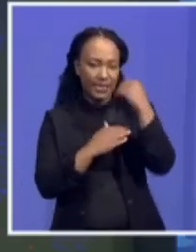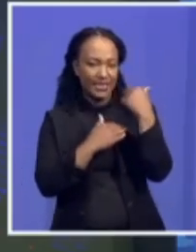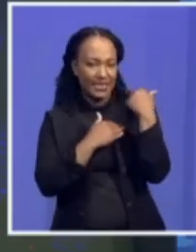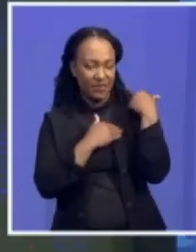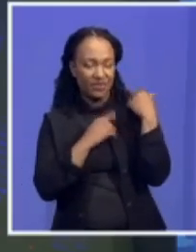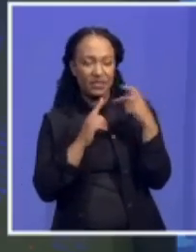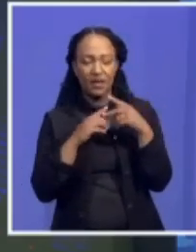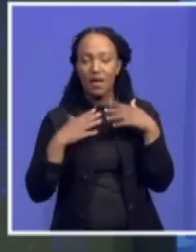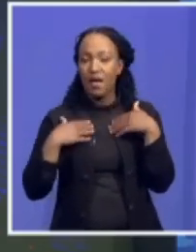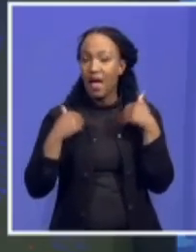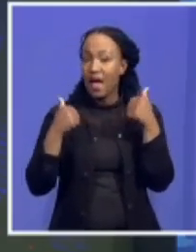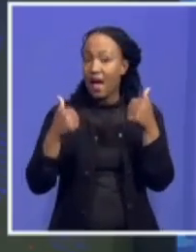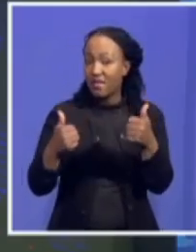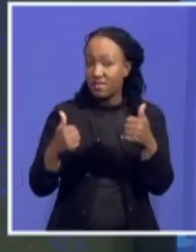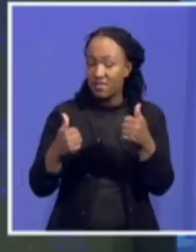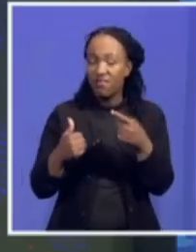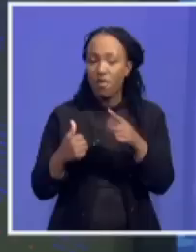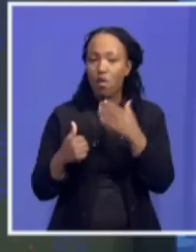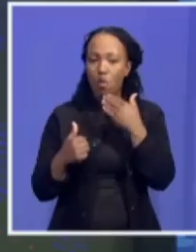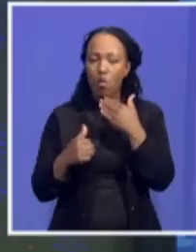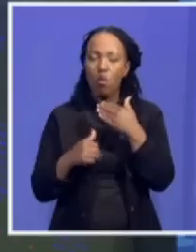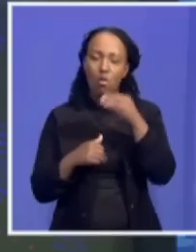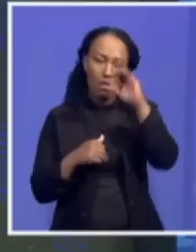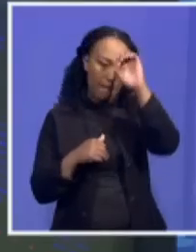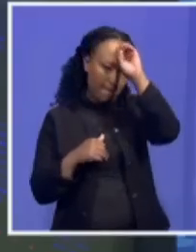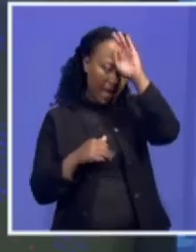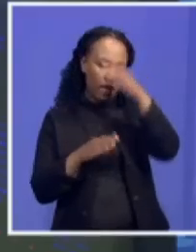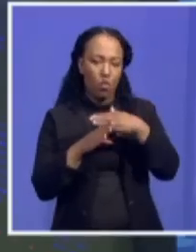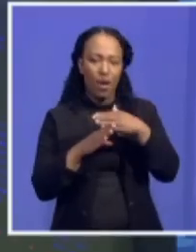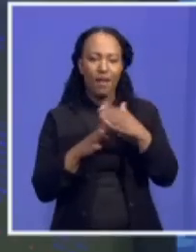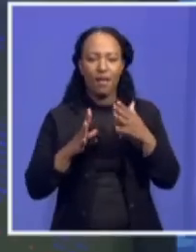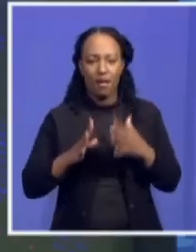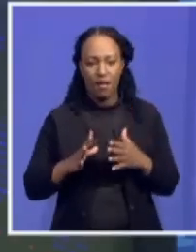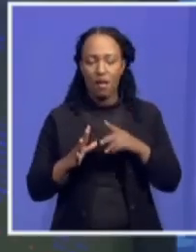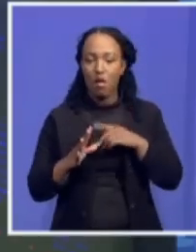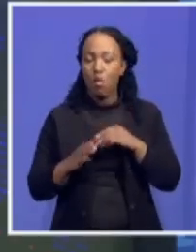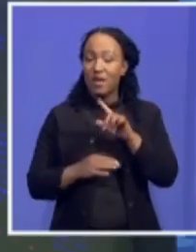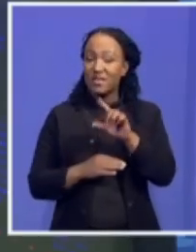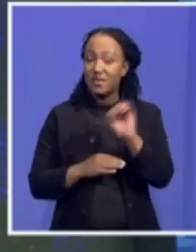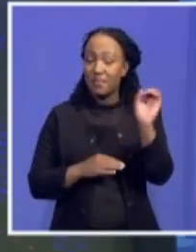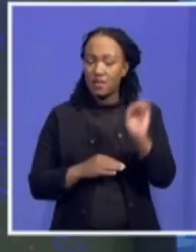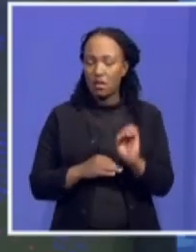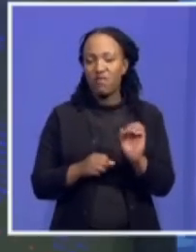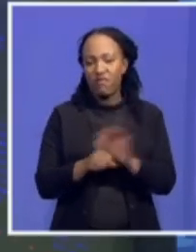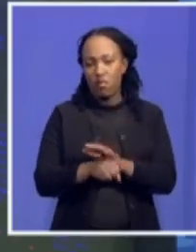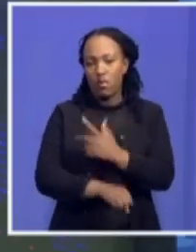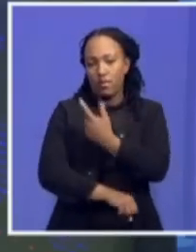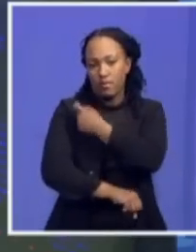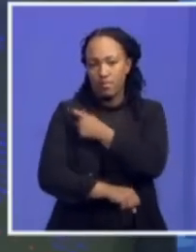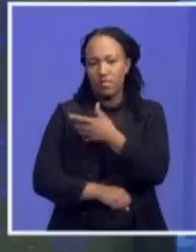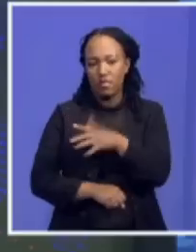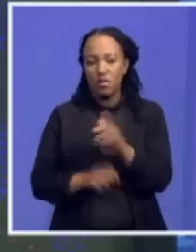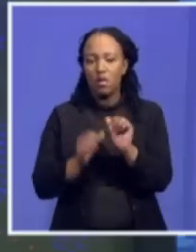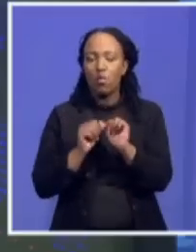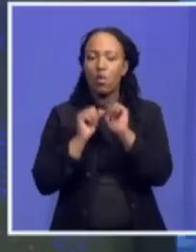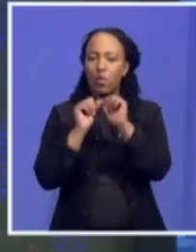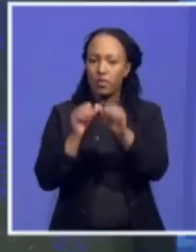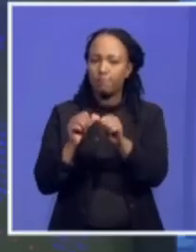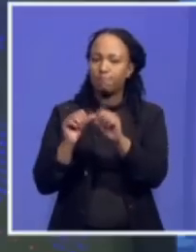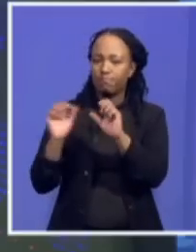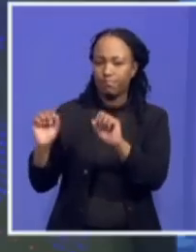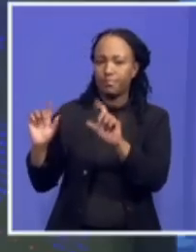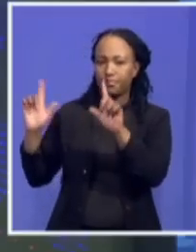mine workers, saying 75% of mine workers in the country are fully vaccinated. Of course, we'll continue to watch events